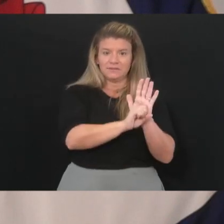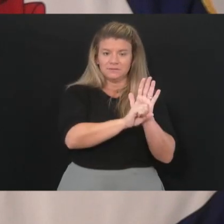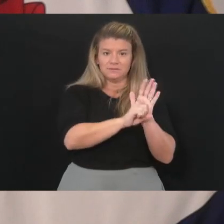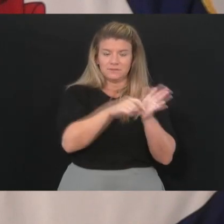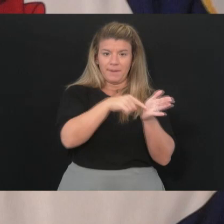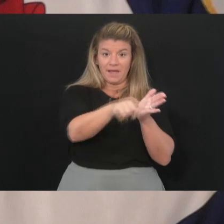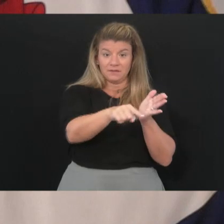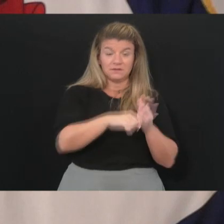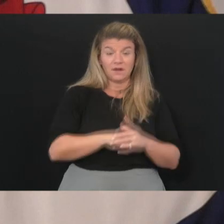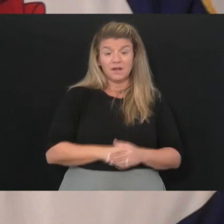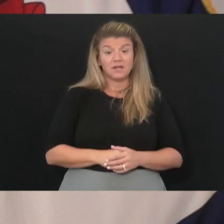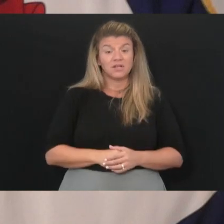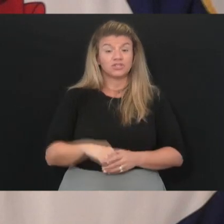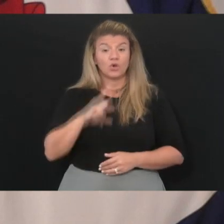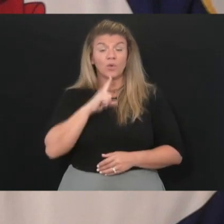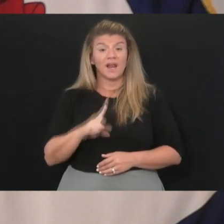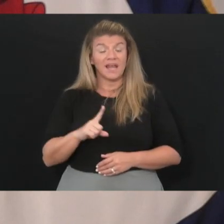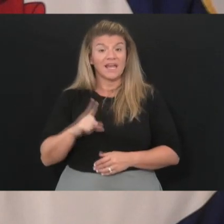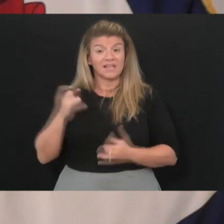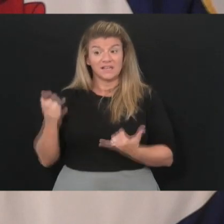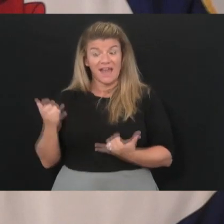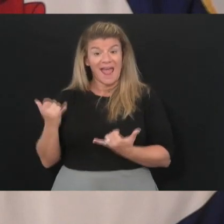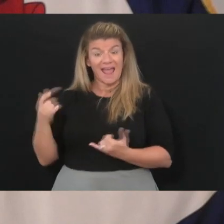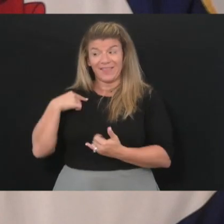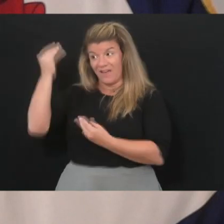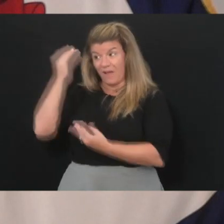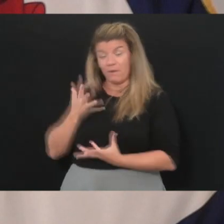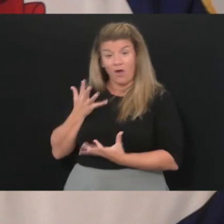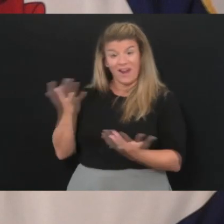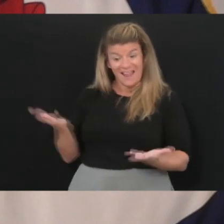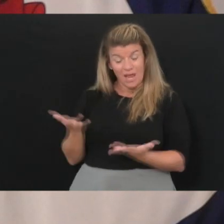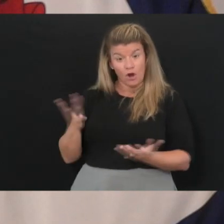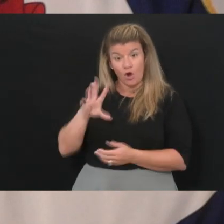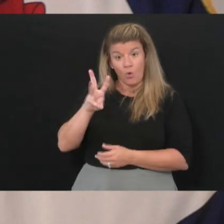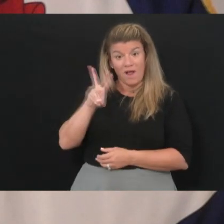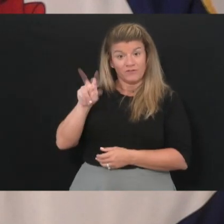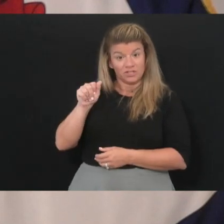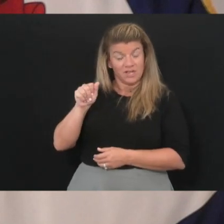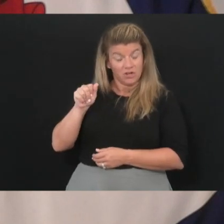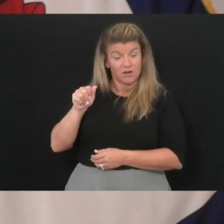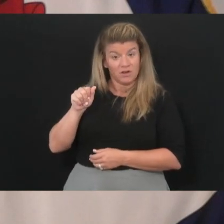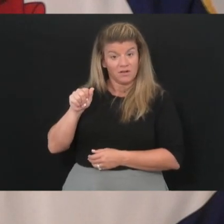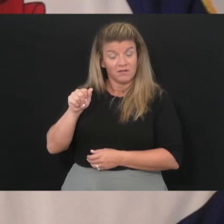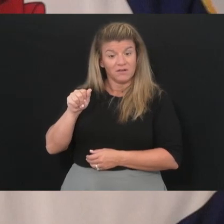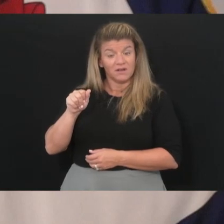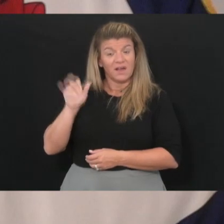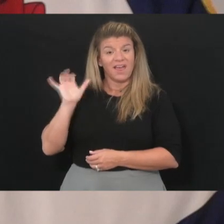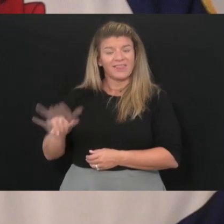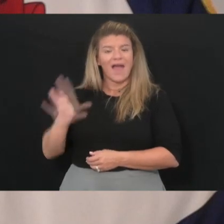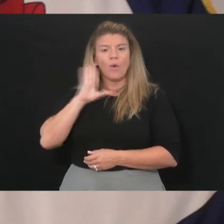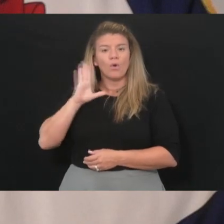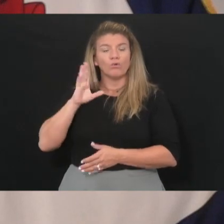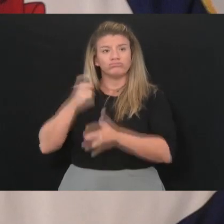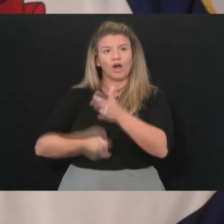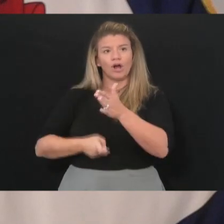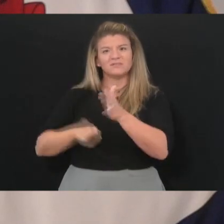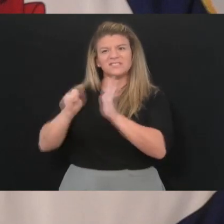West Virginia's standpoint, I've been told today, in my briefing, that's going to cost the state of West